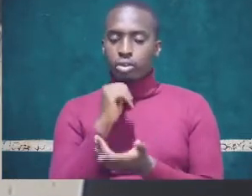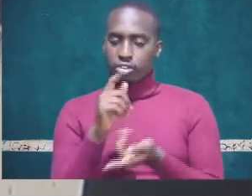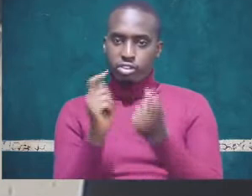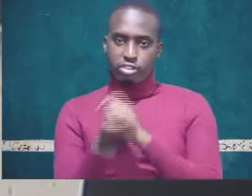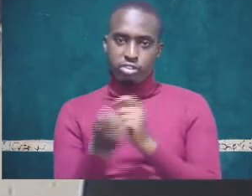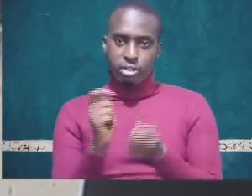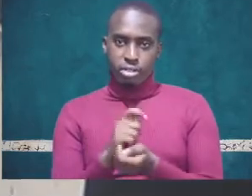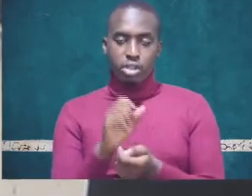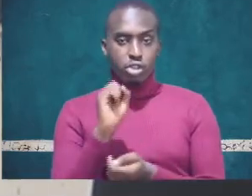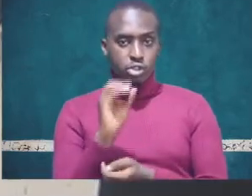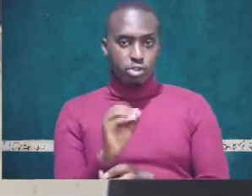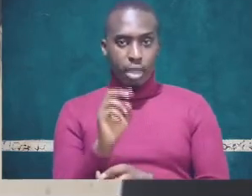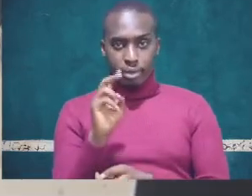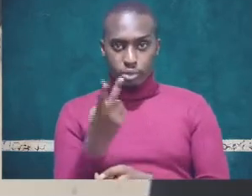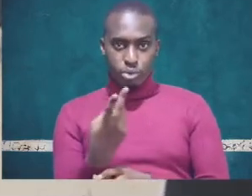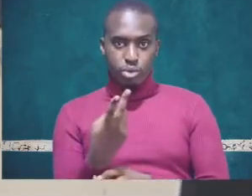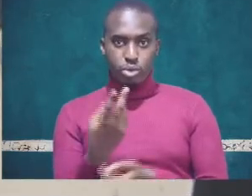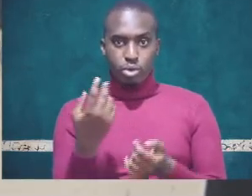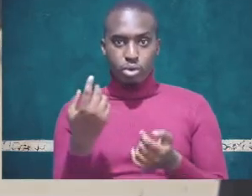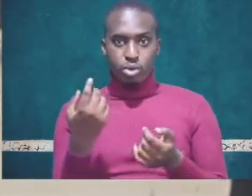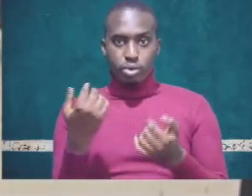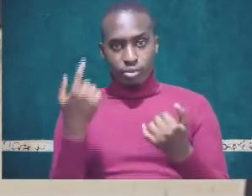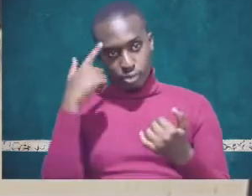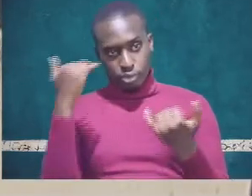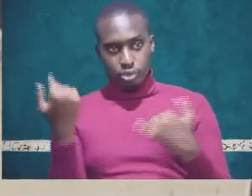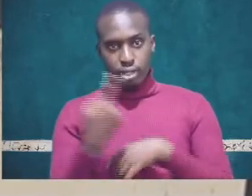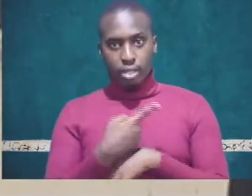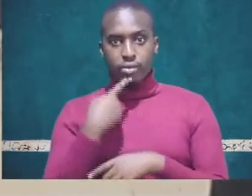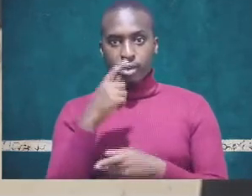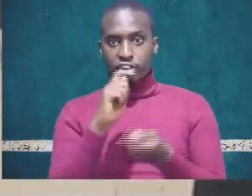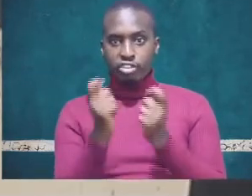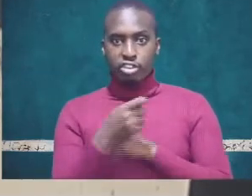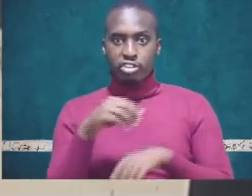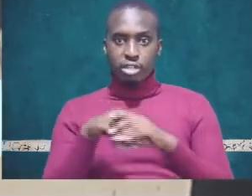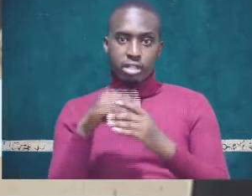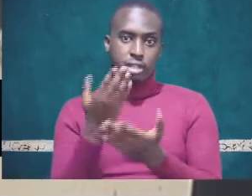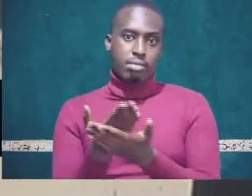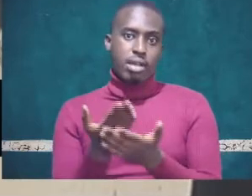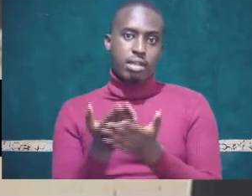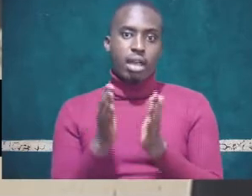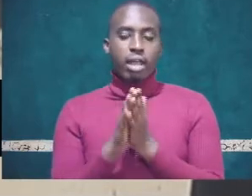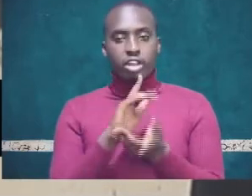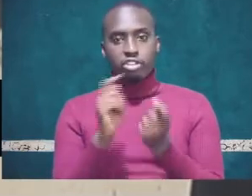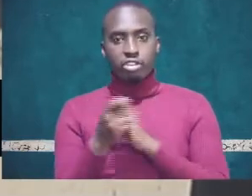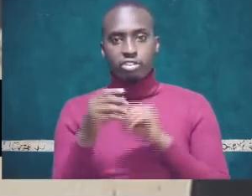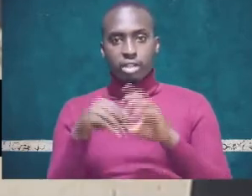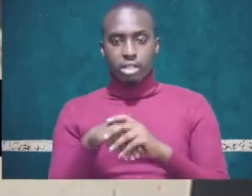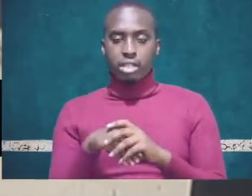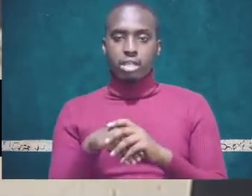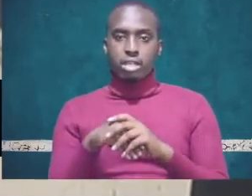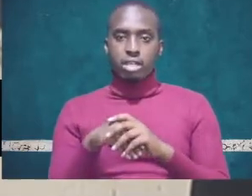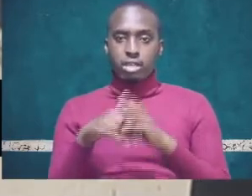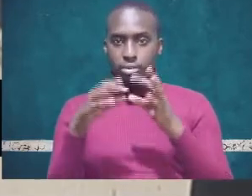changing. So our two concepts today, it is a change in demand and a change in quantity